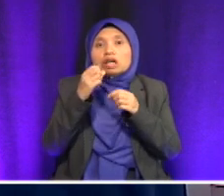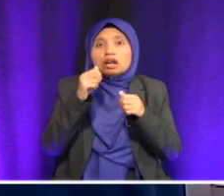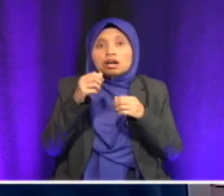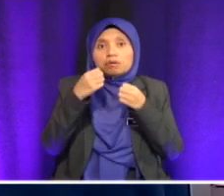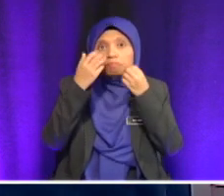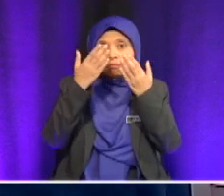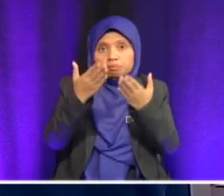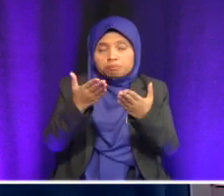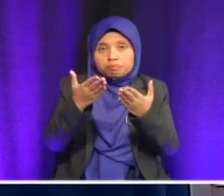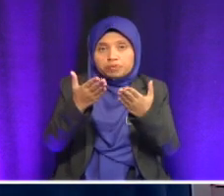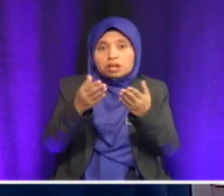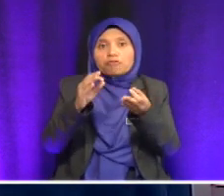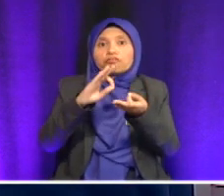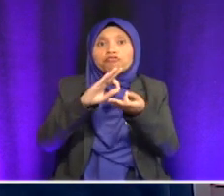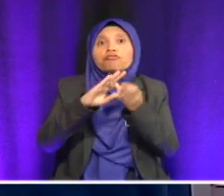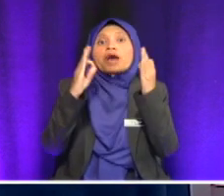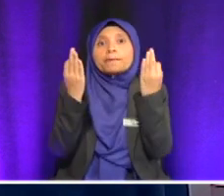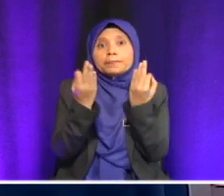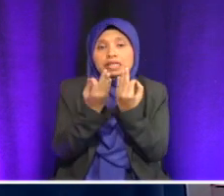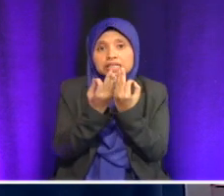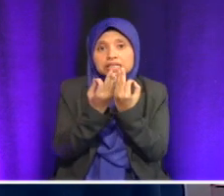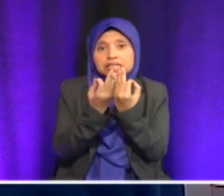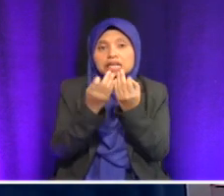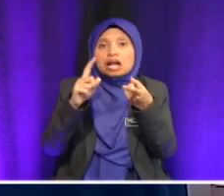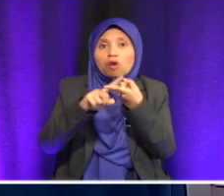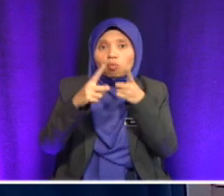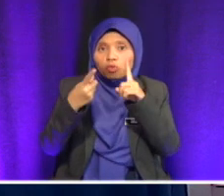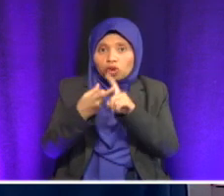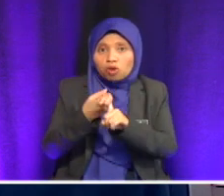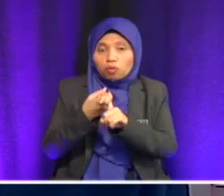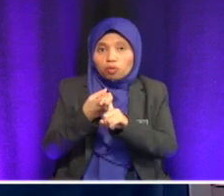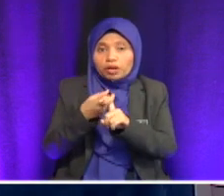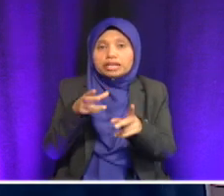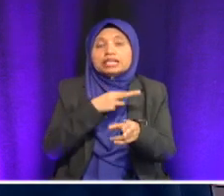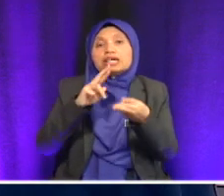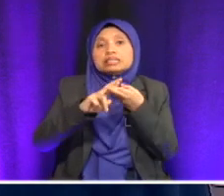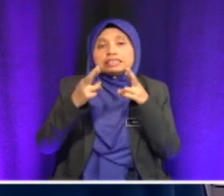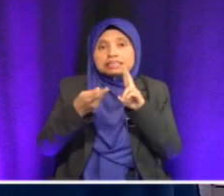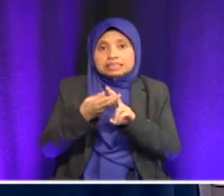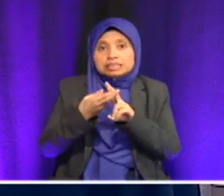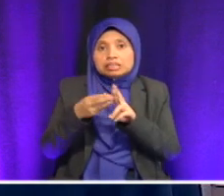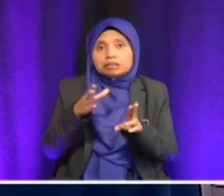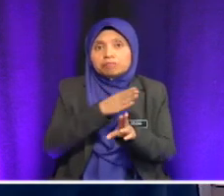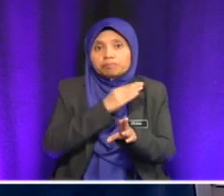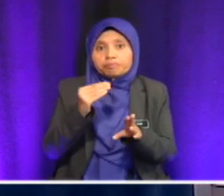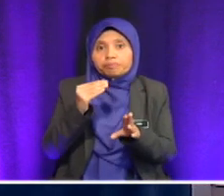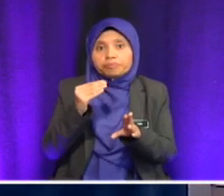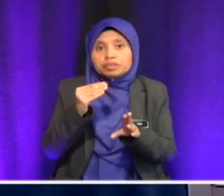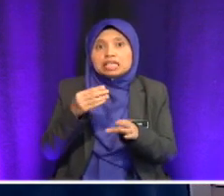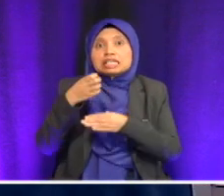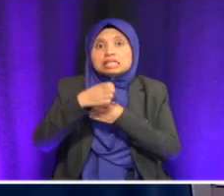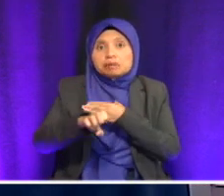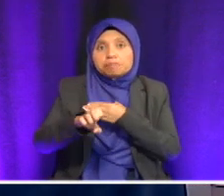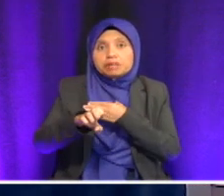family members, friends, and even your relatives. Okay, and then the structure for an email is